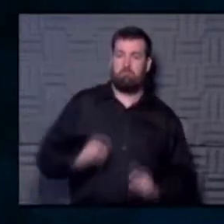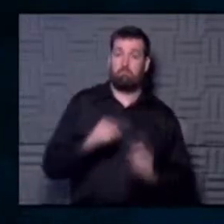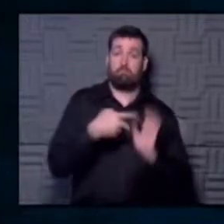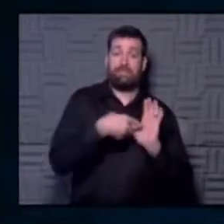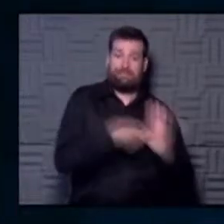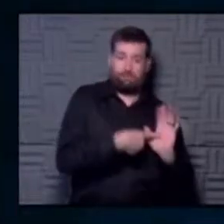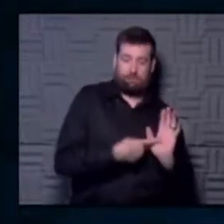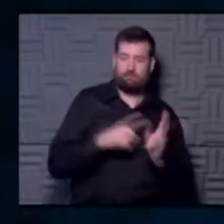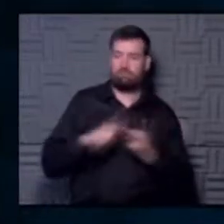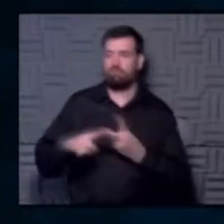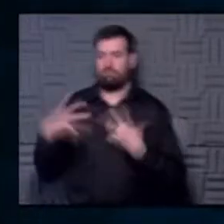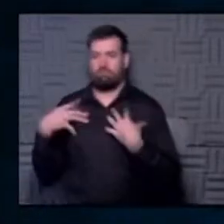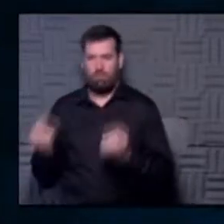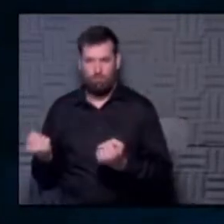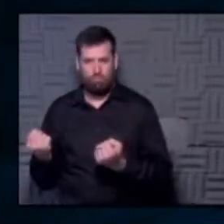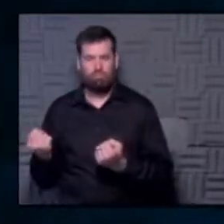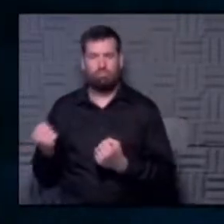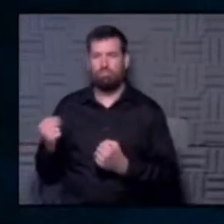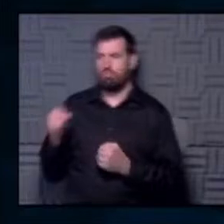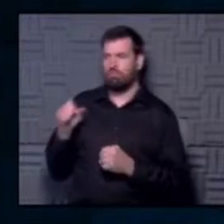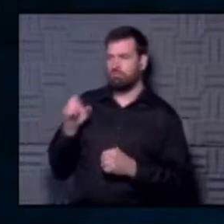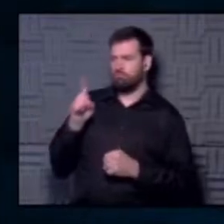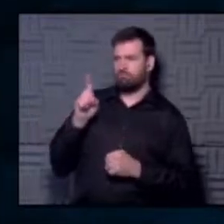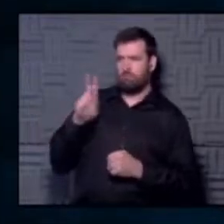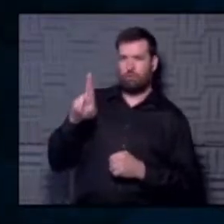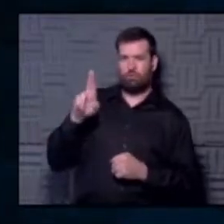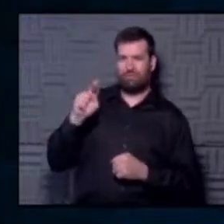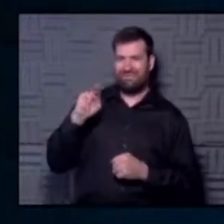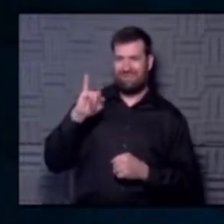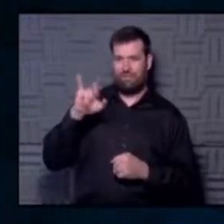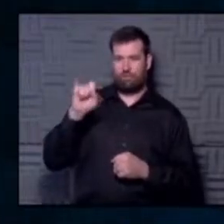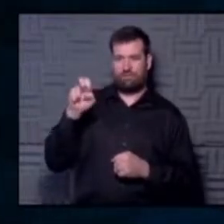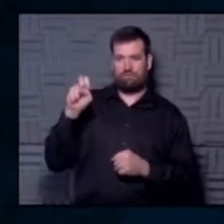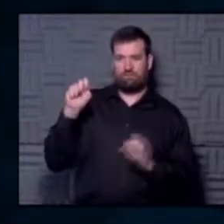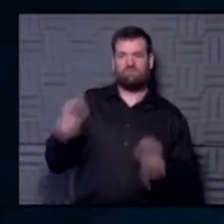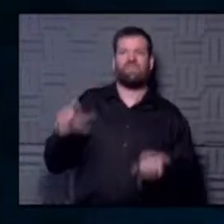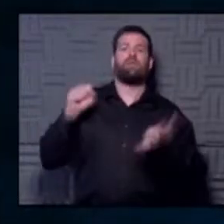and health. And I'll let Dr. Nielsen talk more about that aspect of